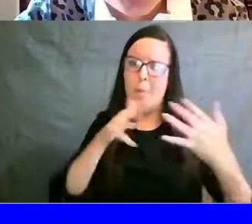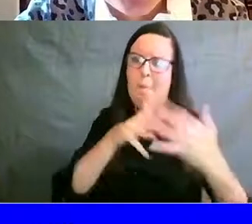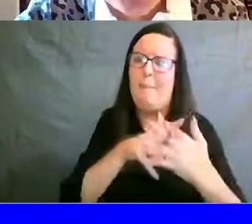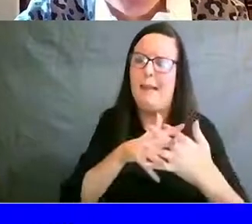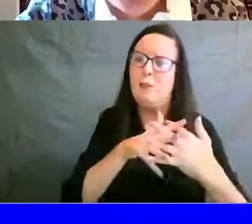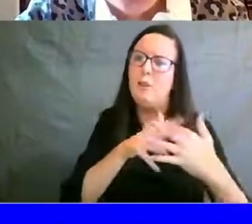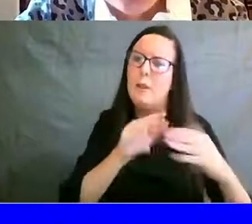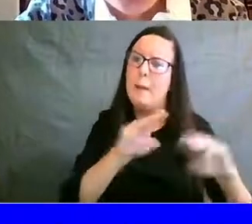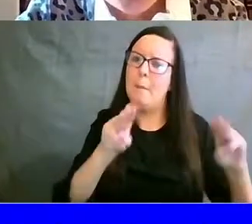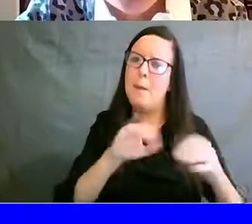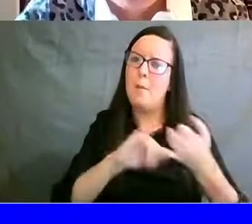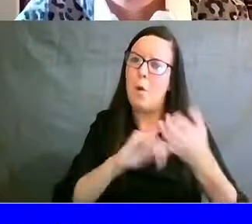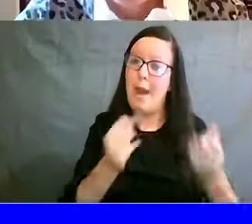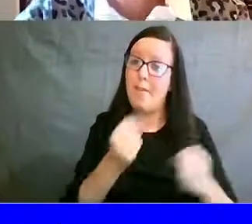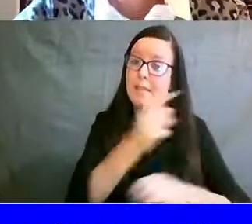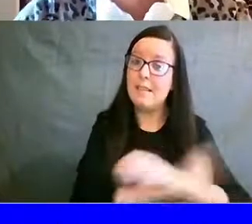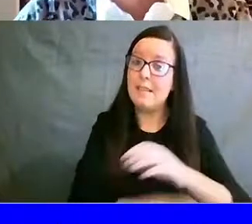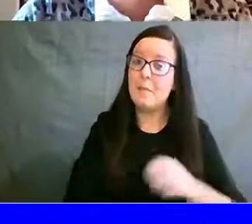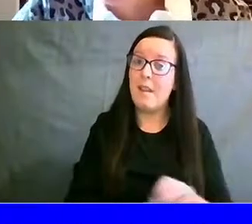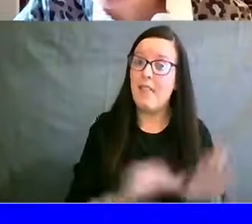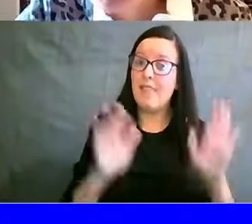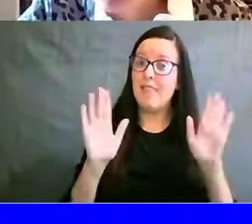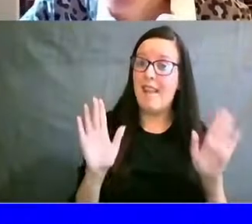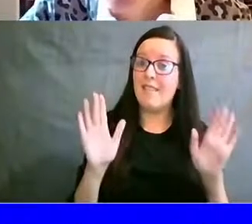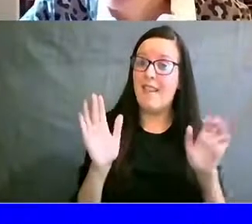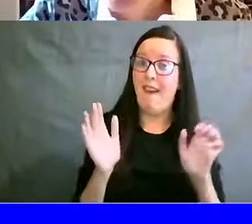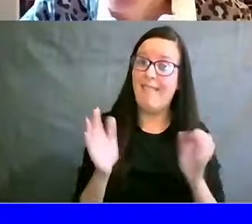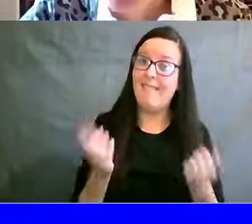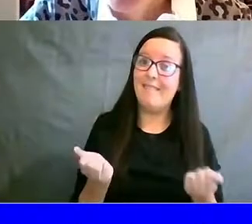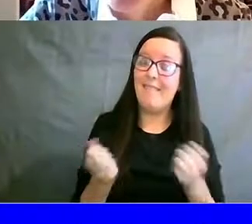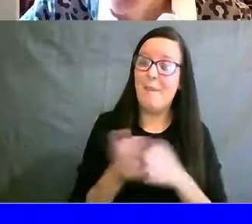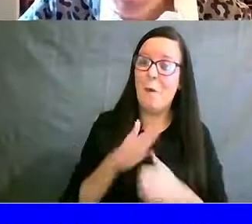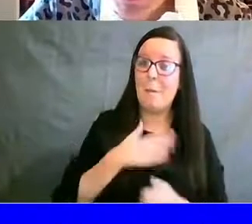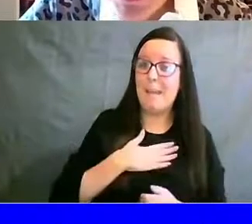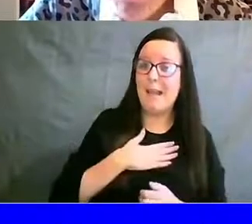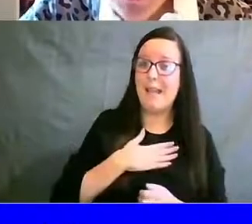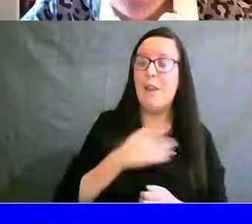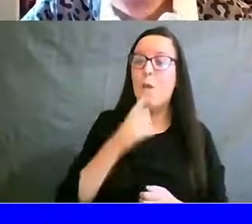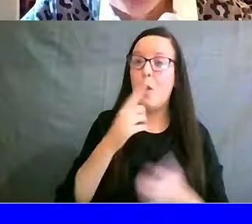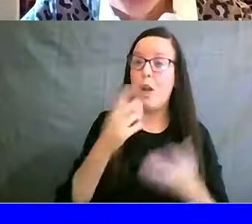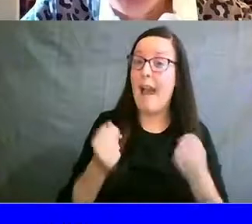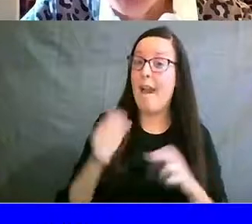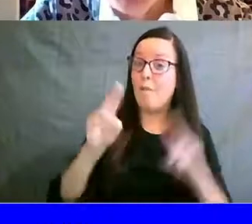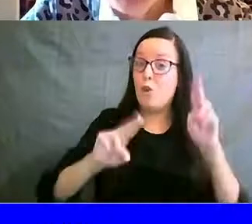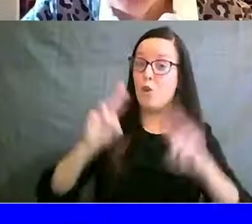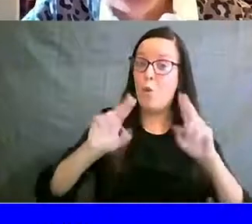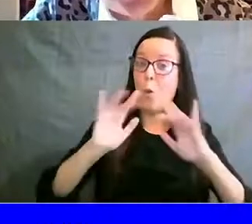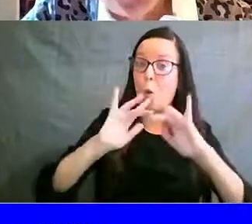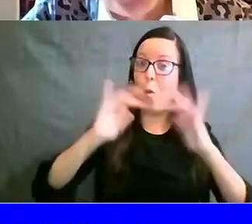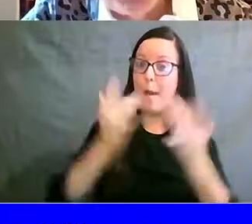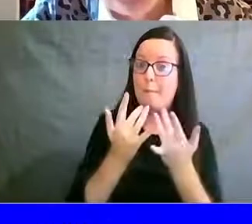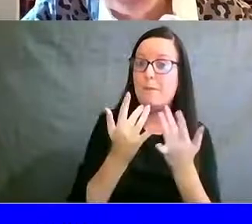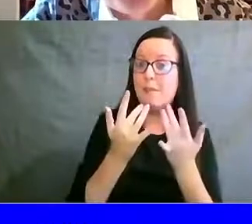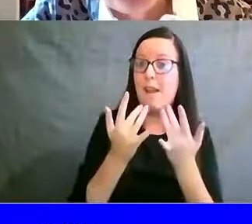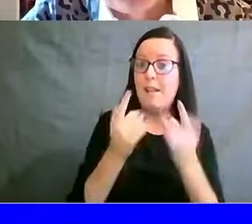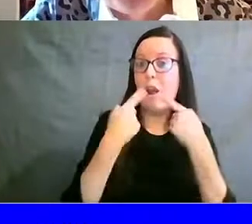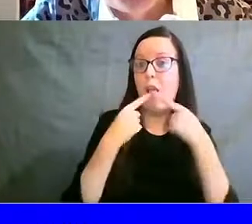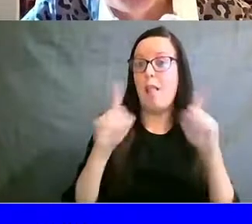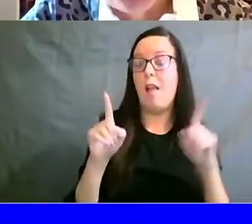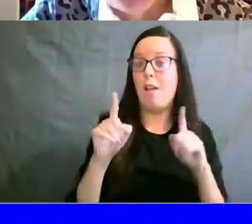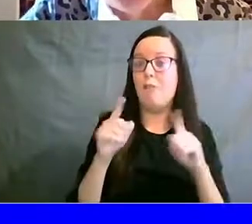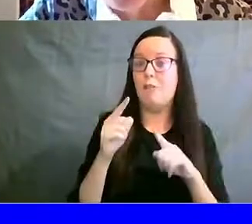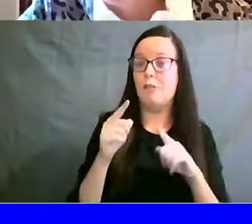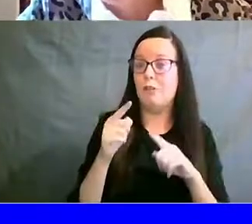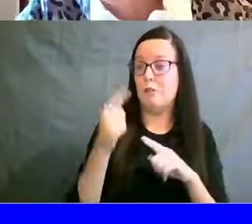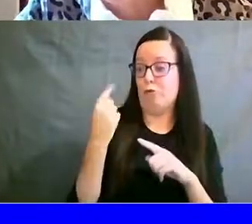accessibility. And that is it for me, but we have a new website which launched just 2 months ago, and I hope that you'll find more